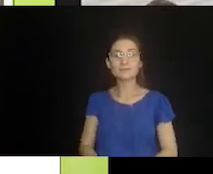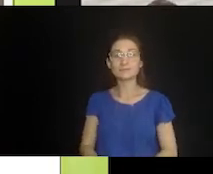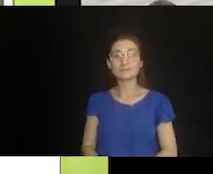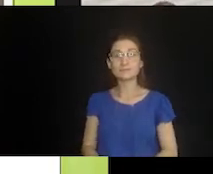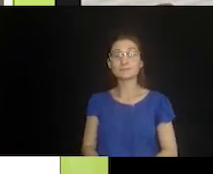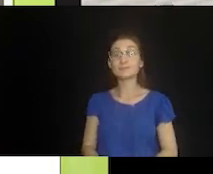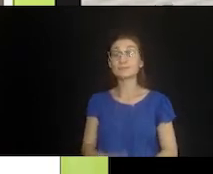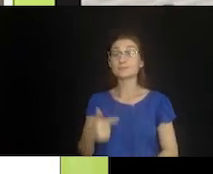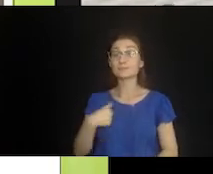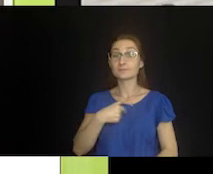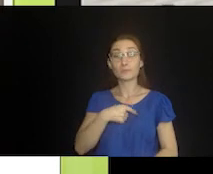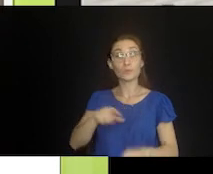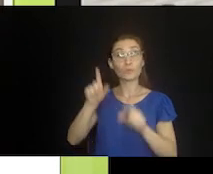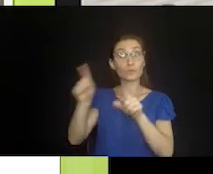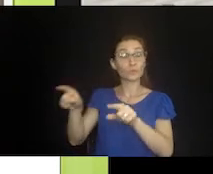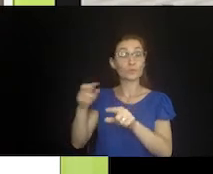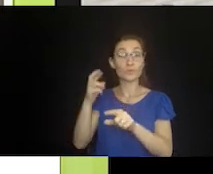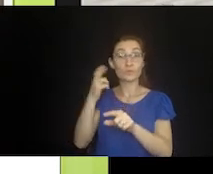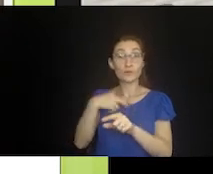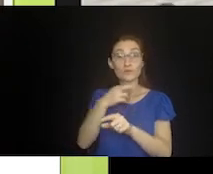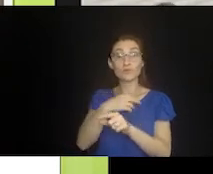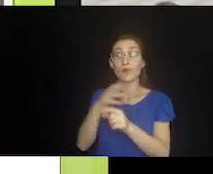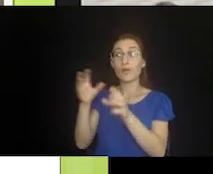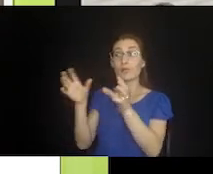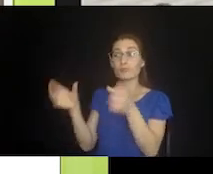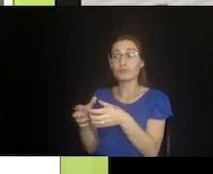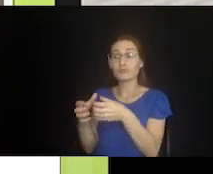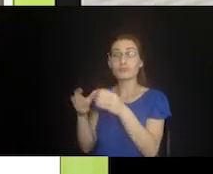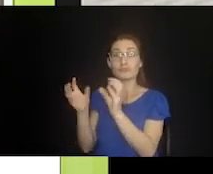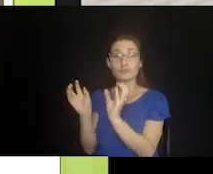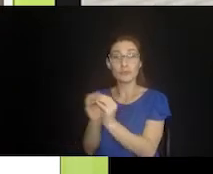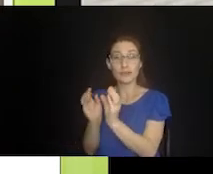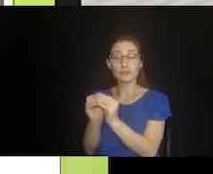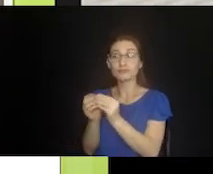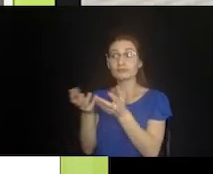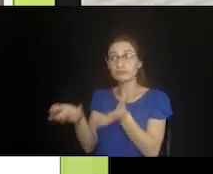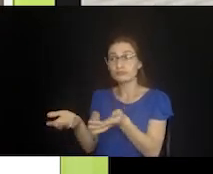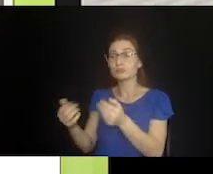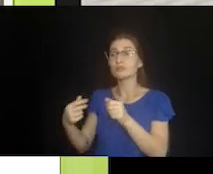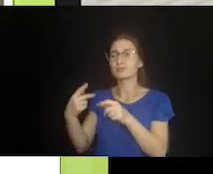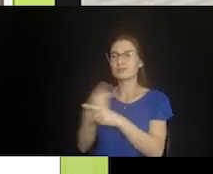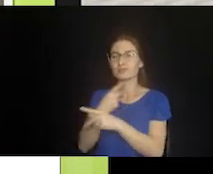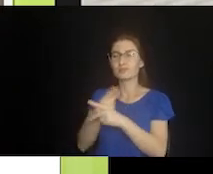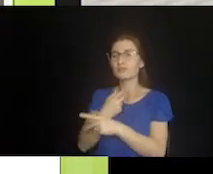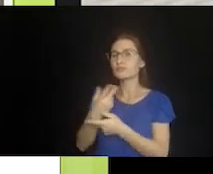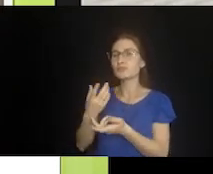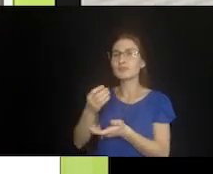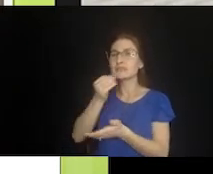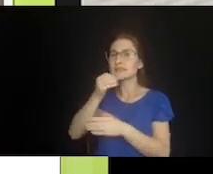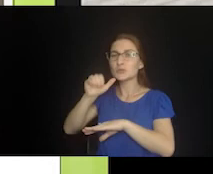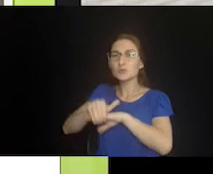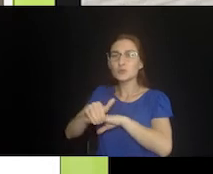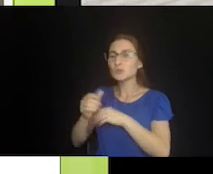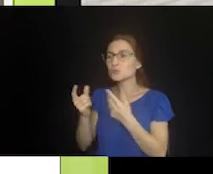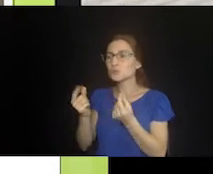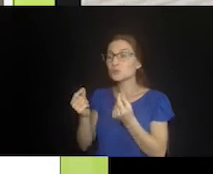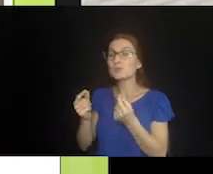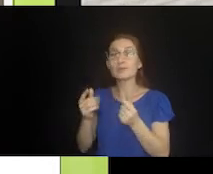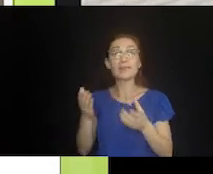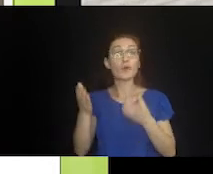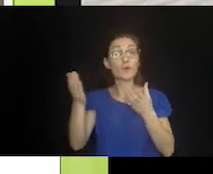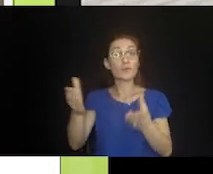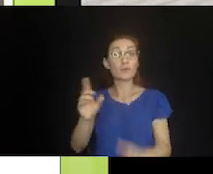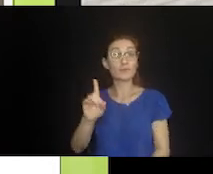And so we would meet with a restaurant, and they would give us a deal on